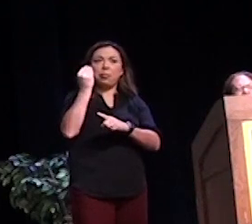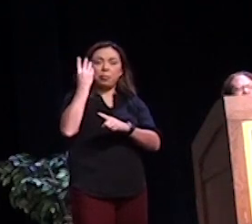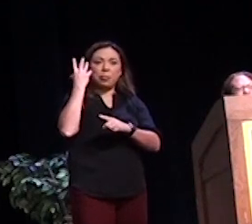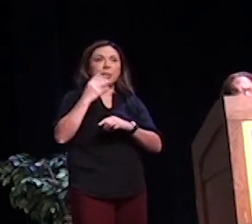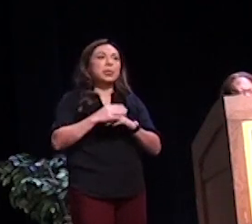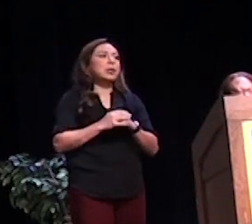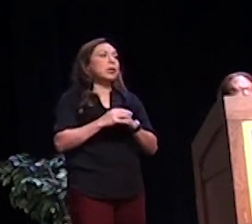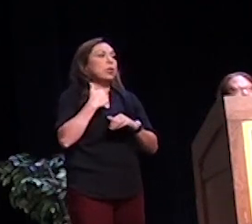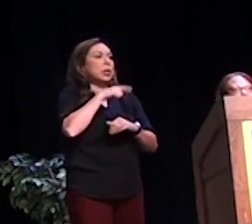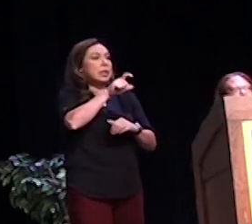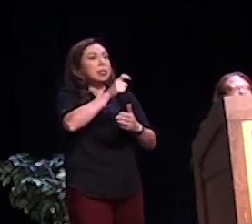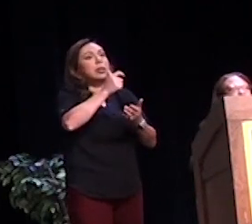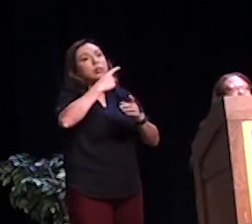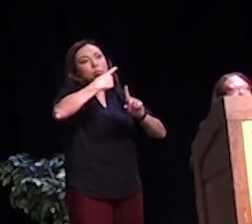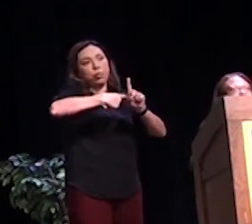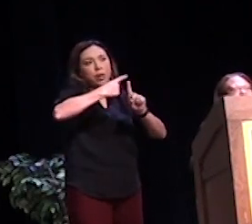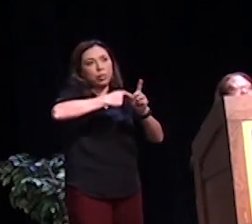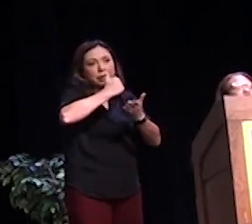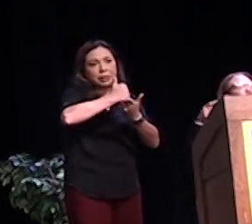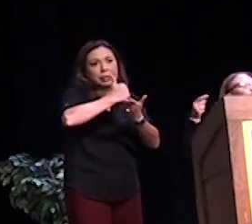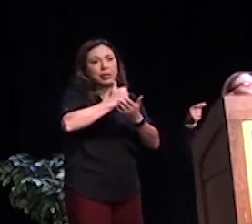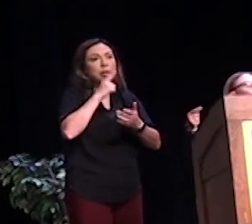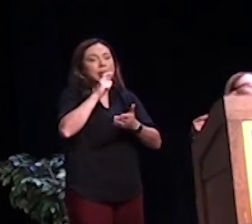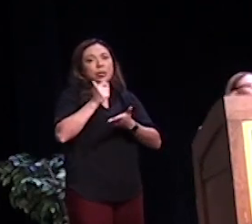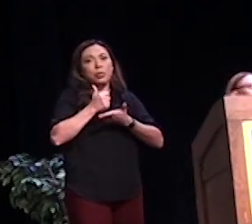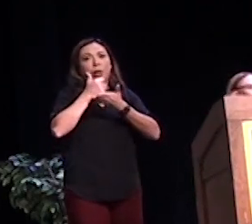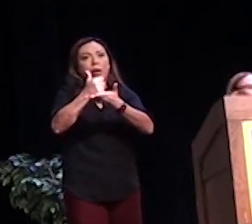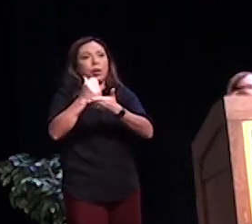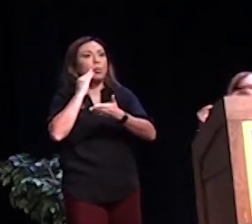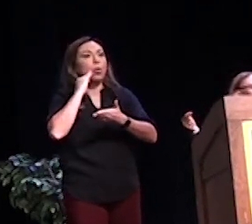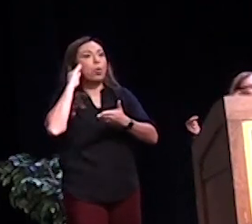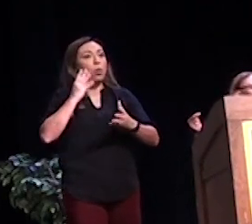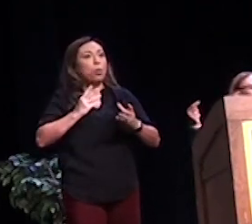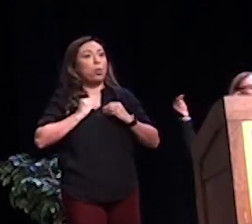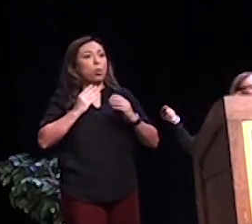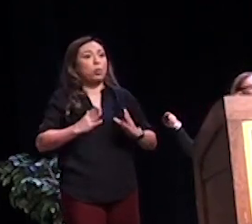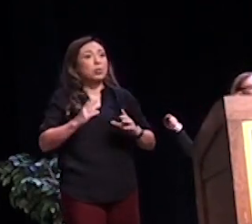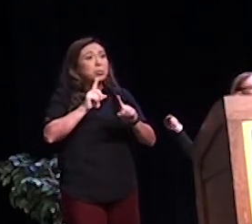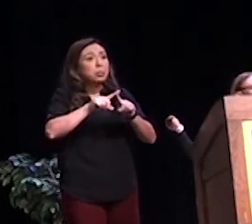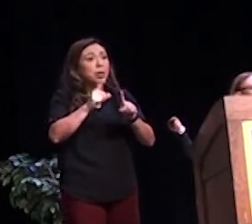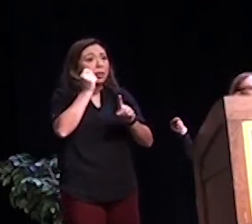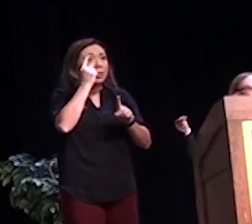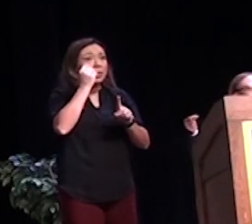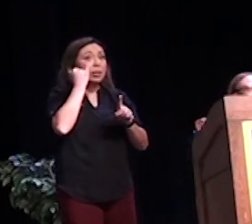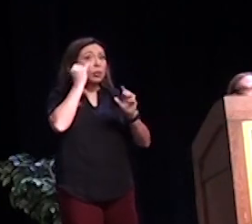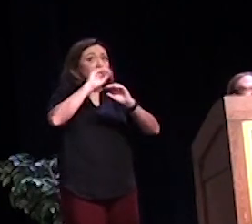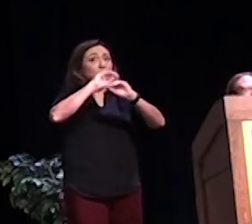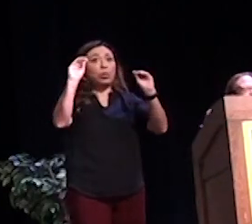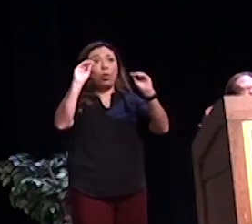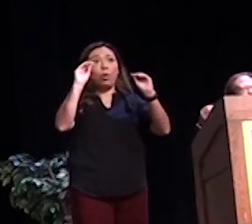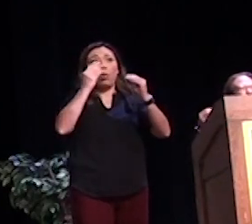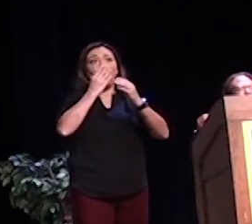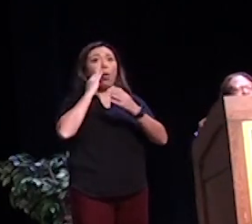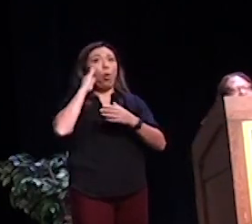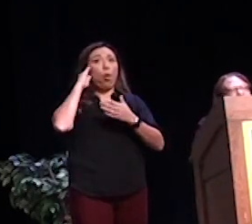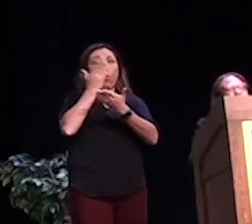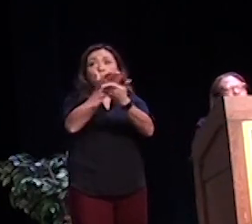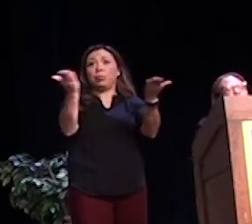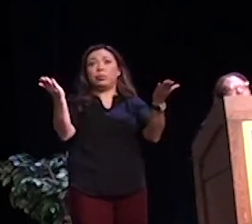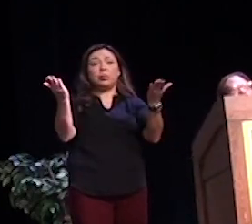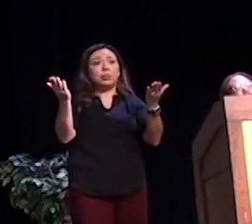rental assistance, we need to help homeowners, but if there's no home that exists to purchase, if there's